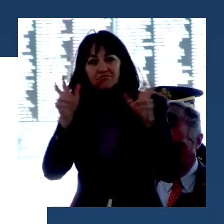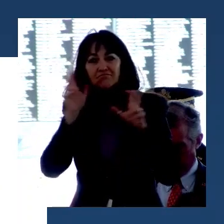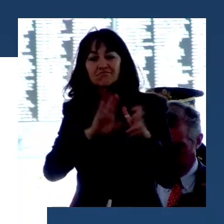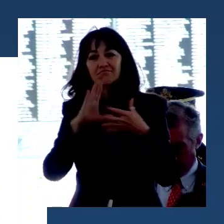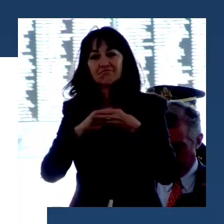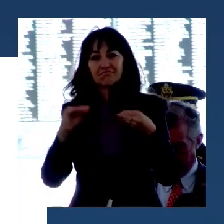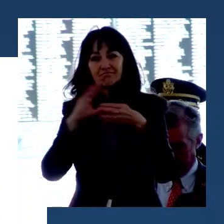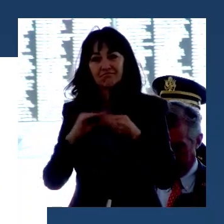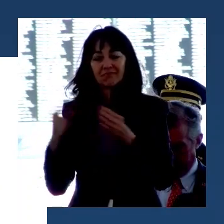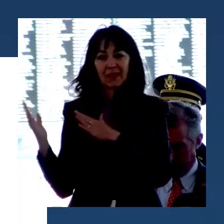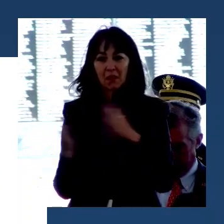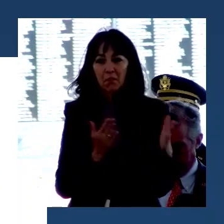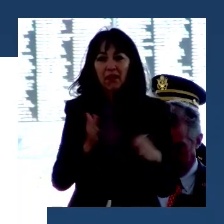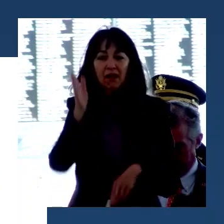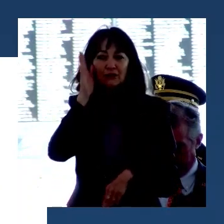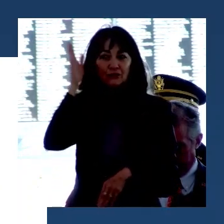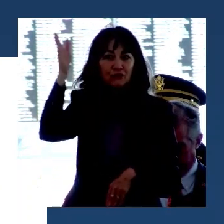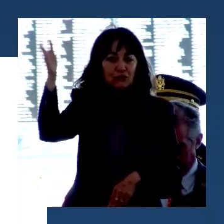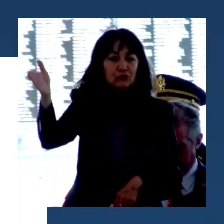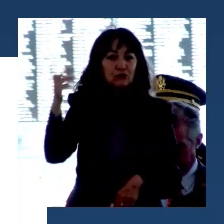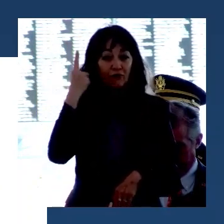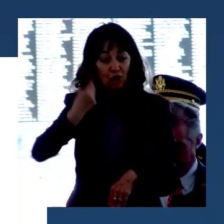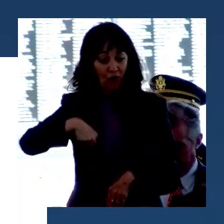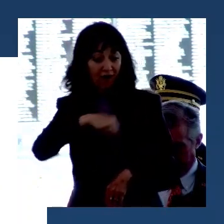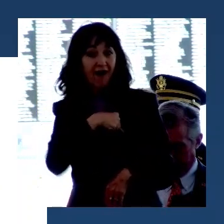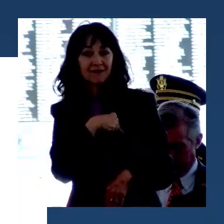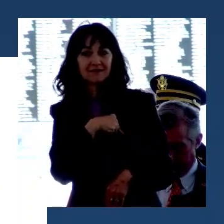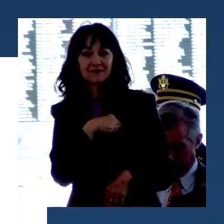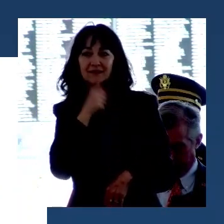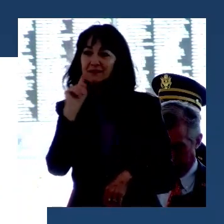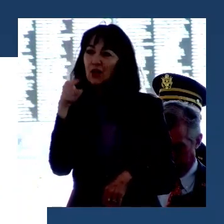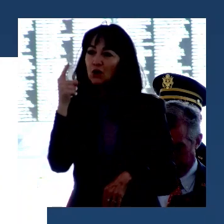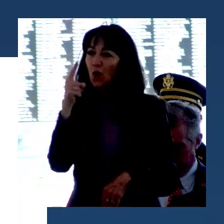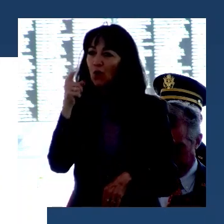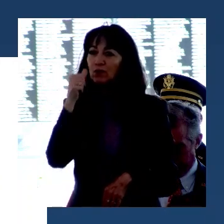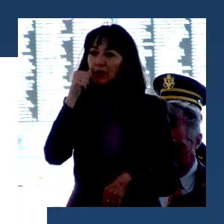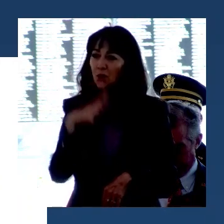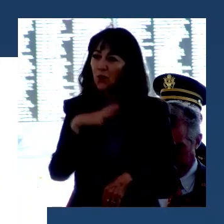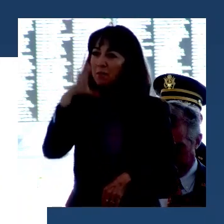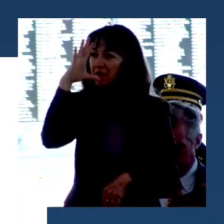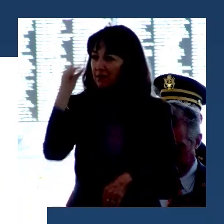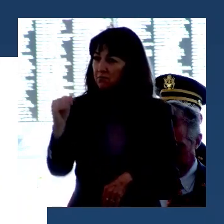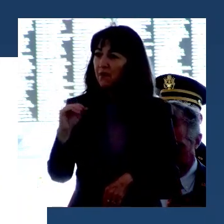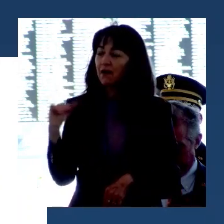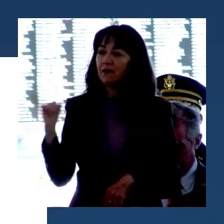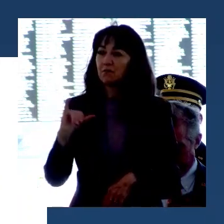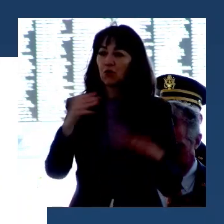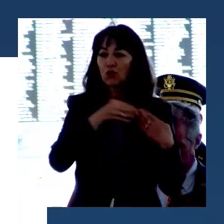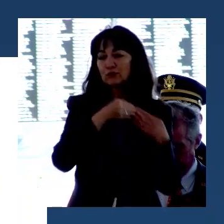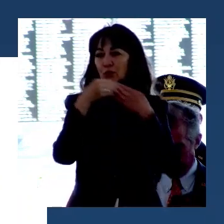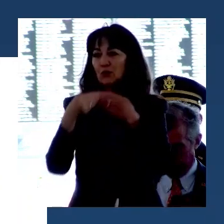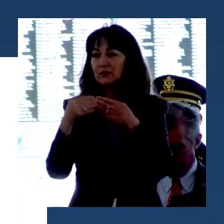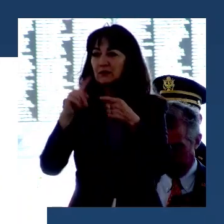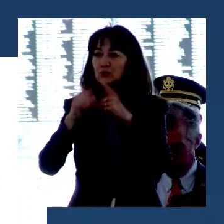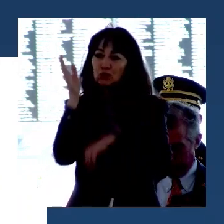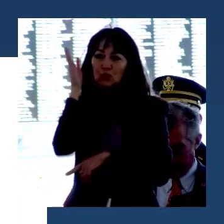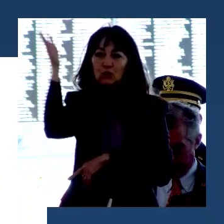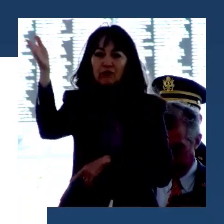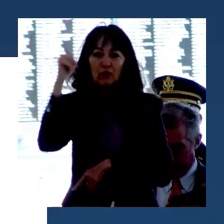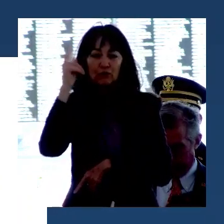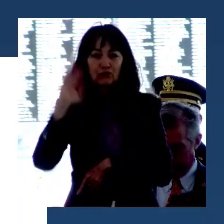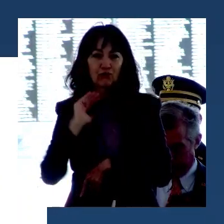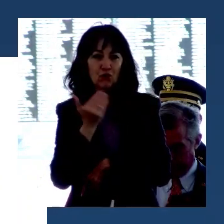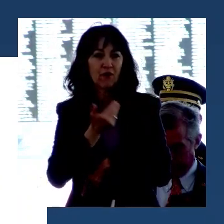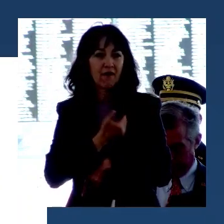that they have and Miranda and other has for us, not only for women and men, but to lead into the future for our service here